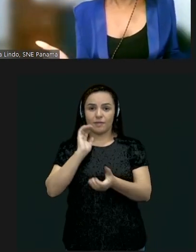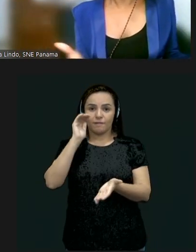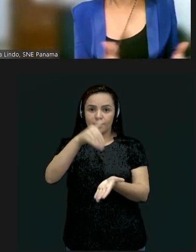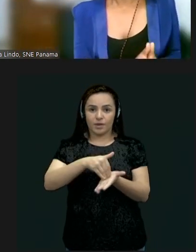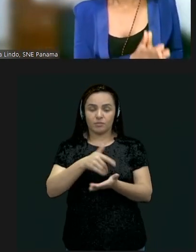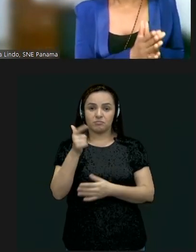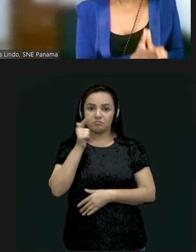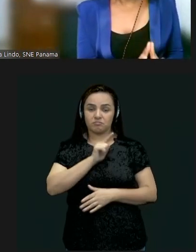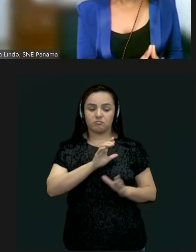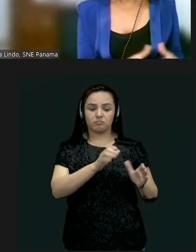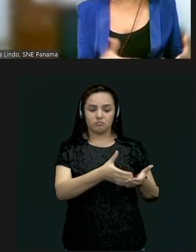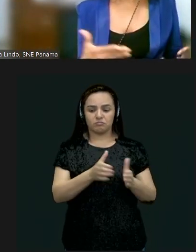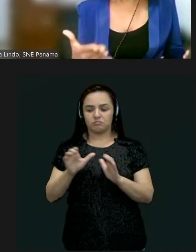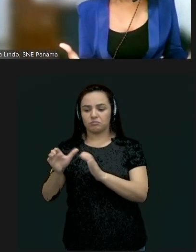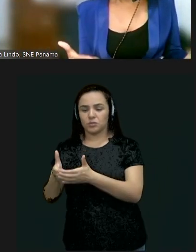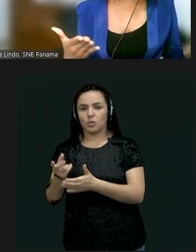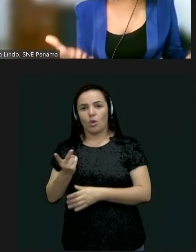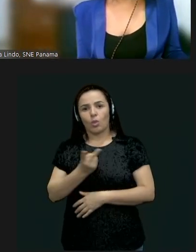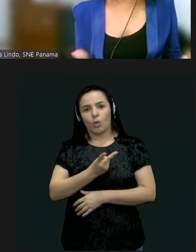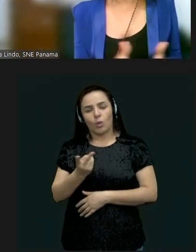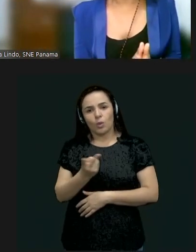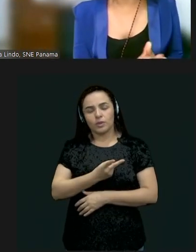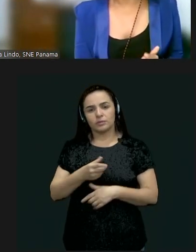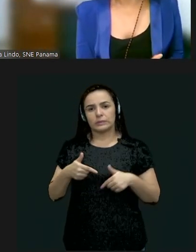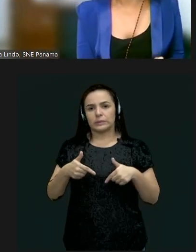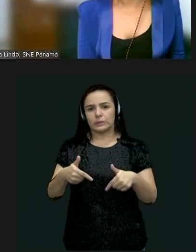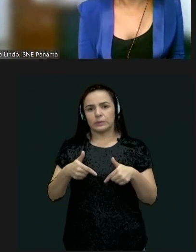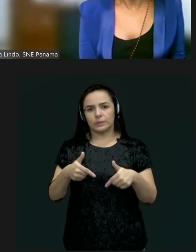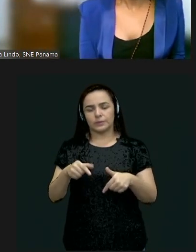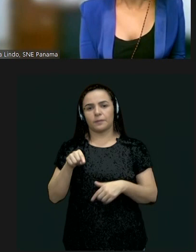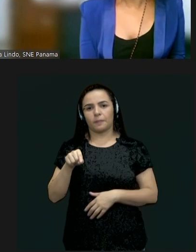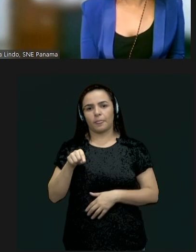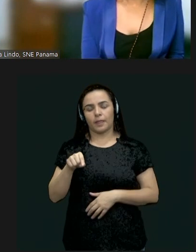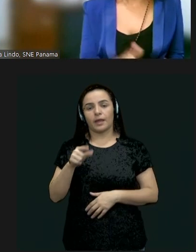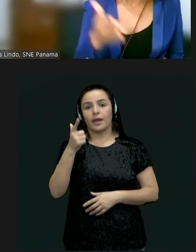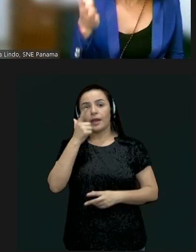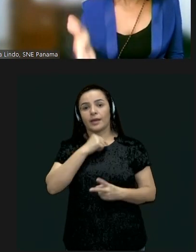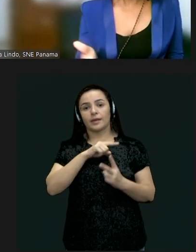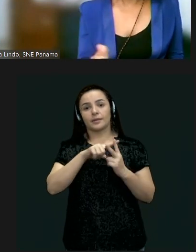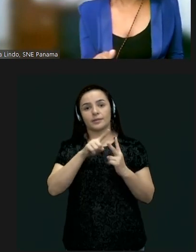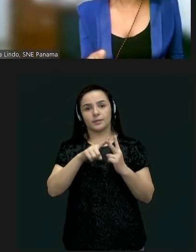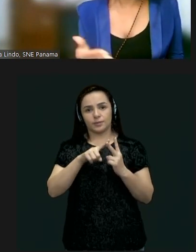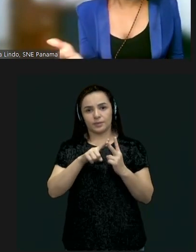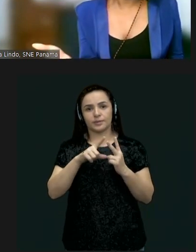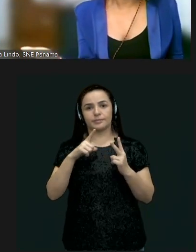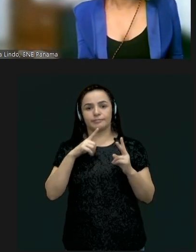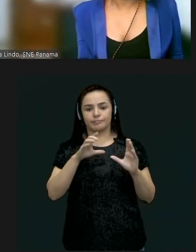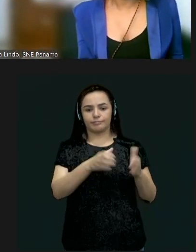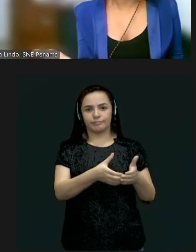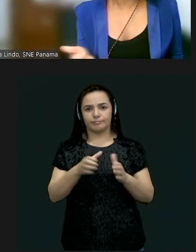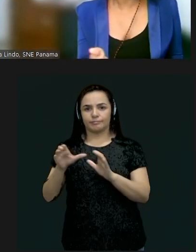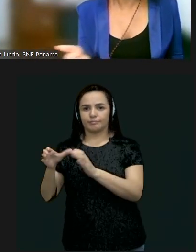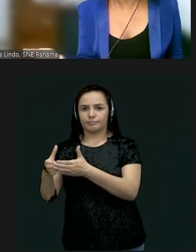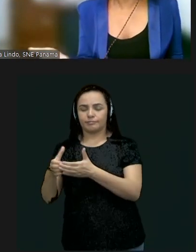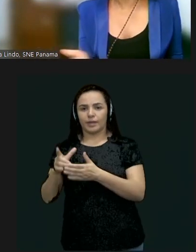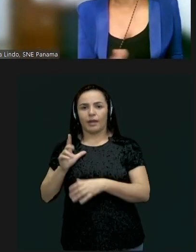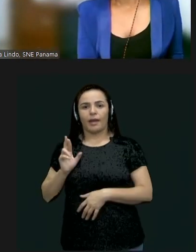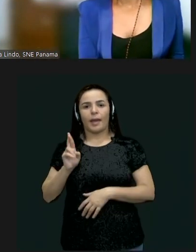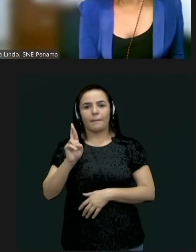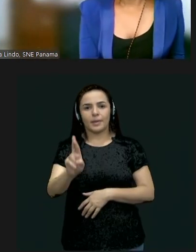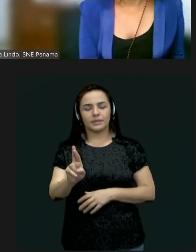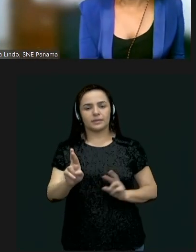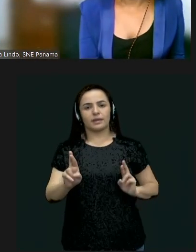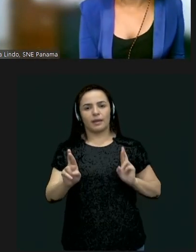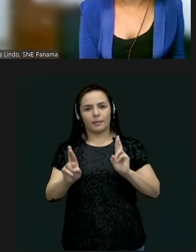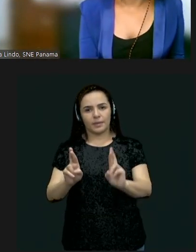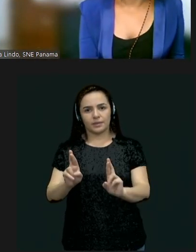here you can see which are the members, the officials members of these committees. In